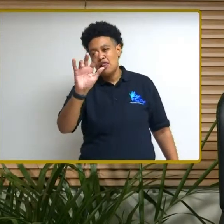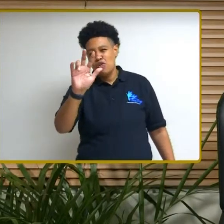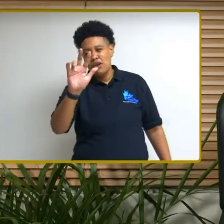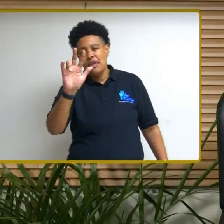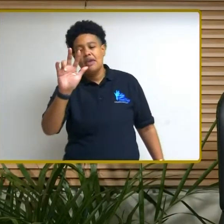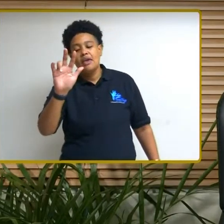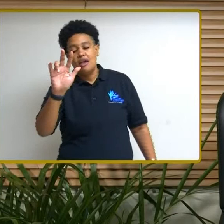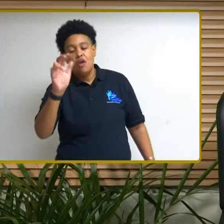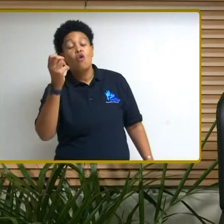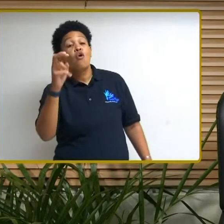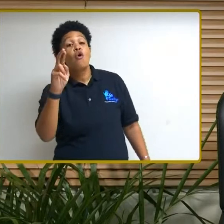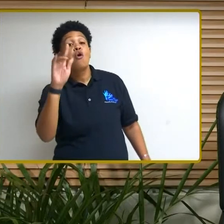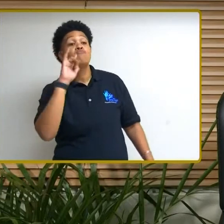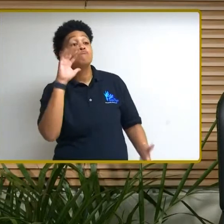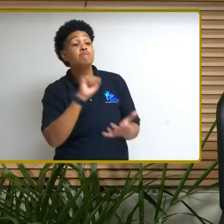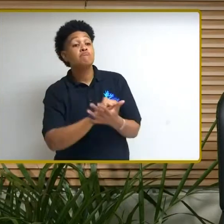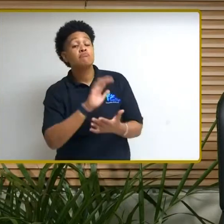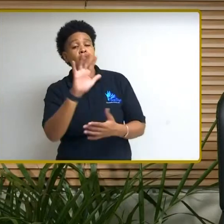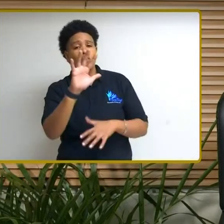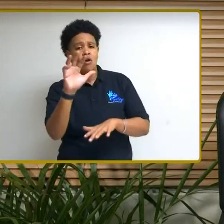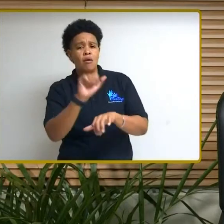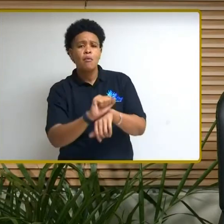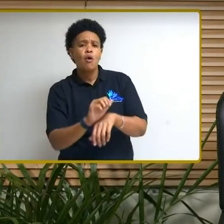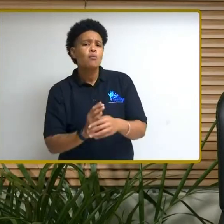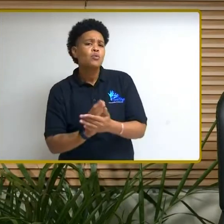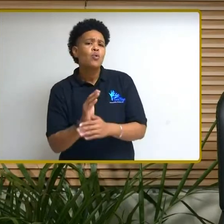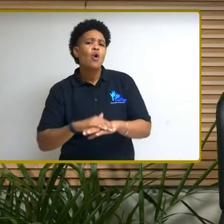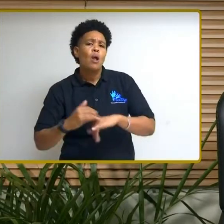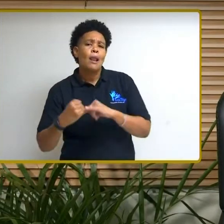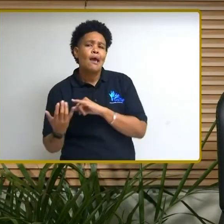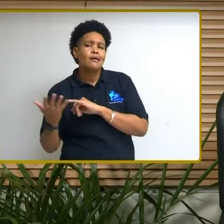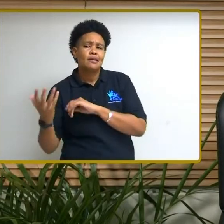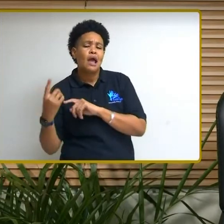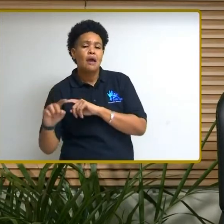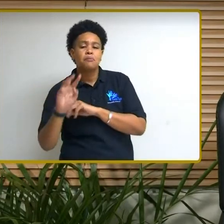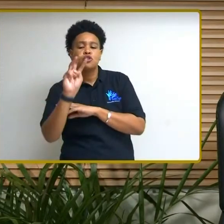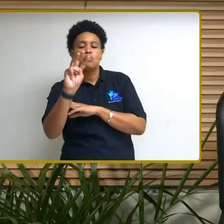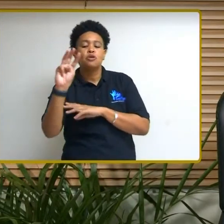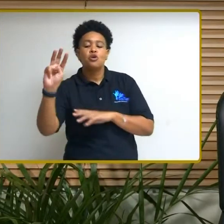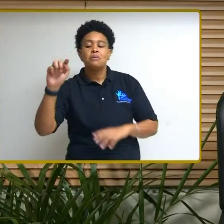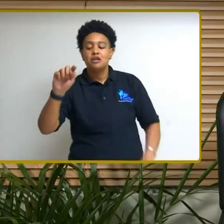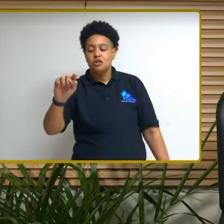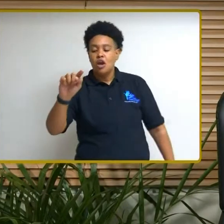888-663-5683, or book your appointment online at